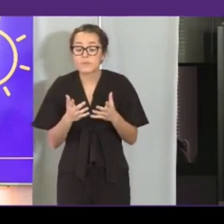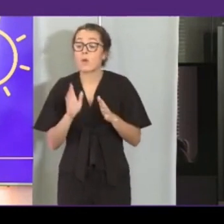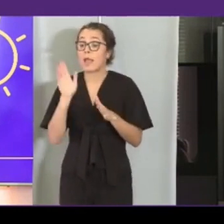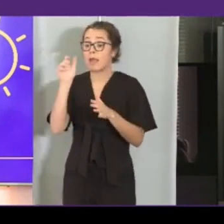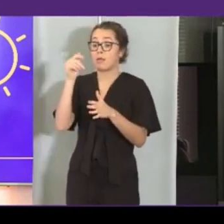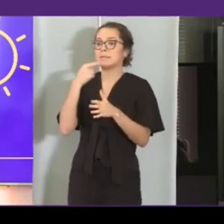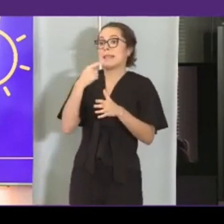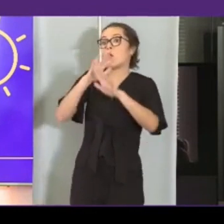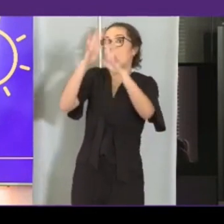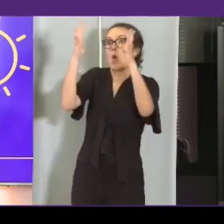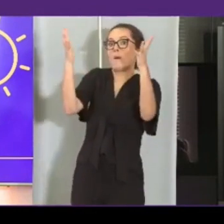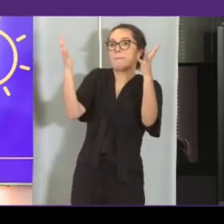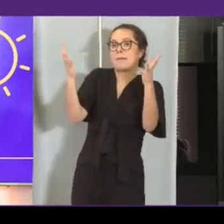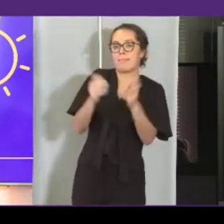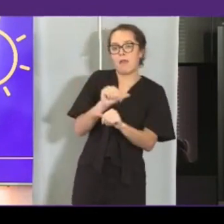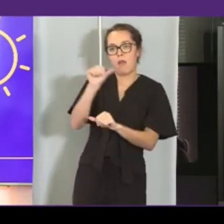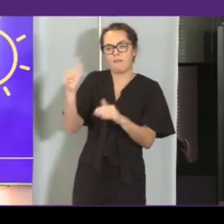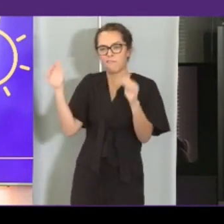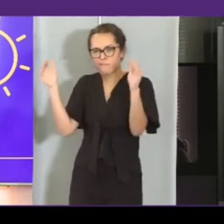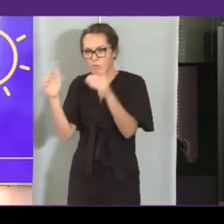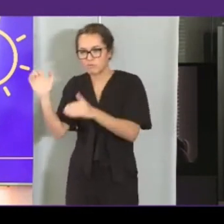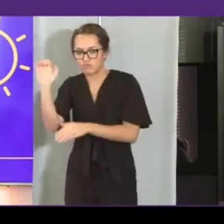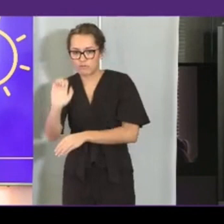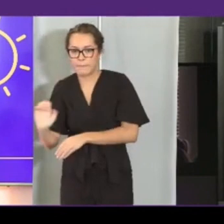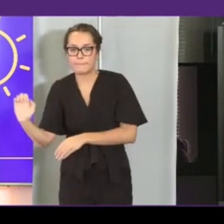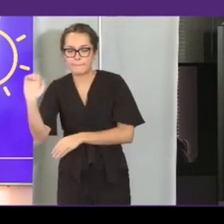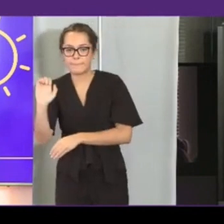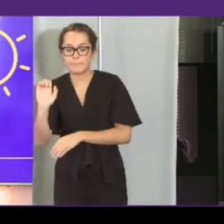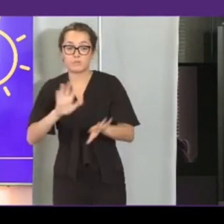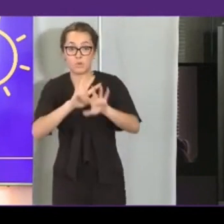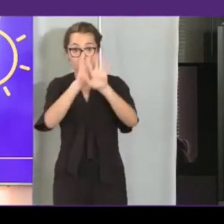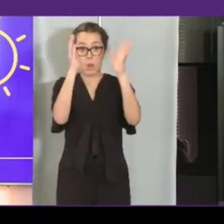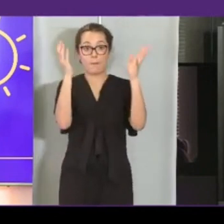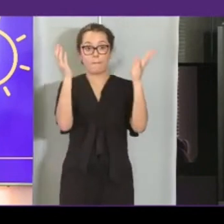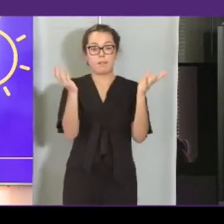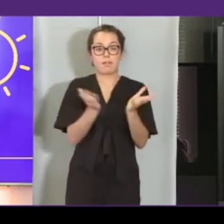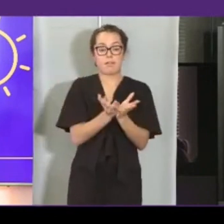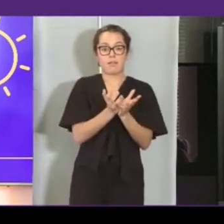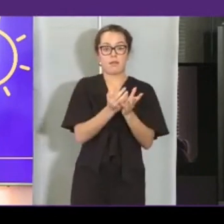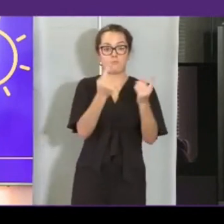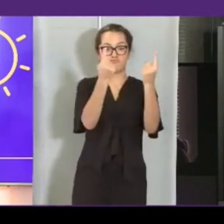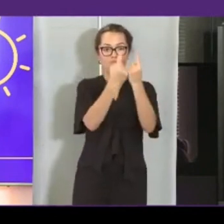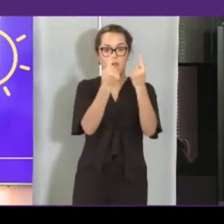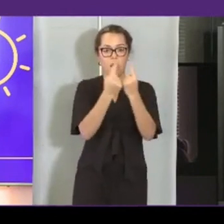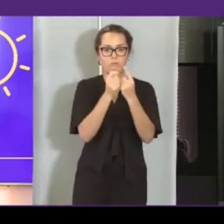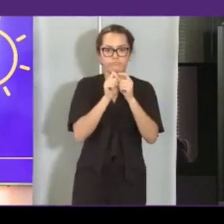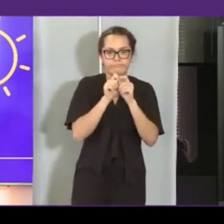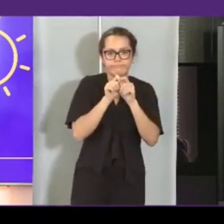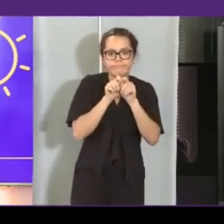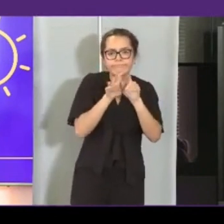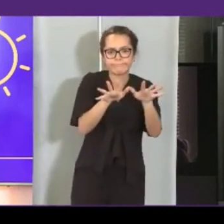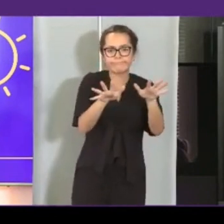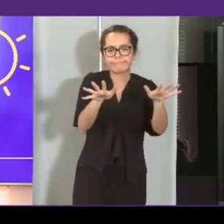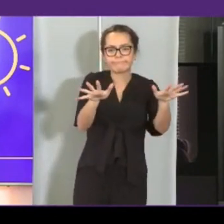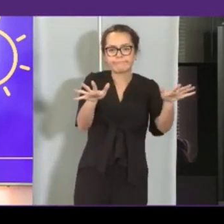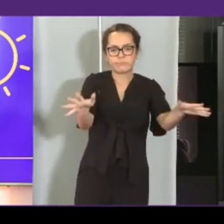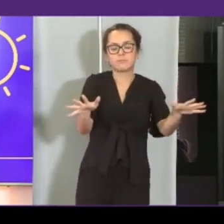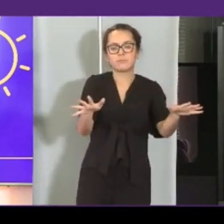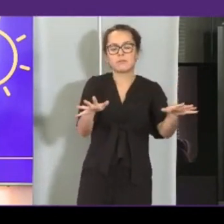globally, then I'll focus on Europe. So globally we have our product reach, our services reach, content